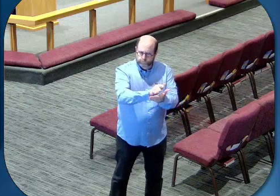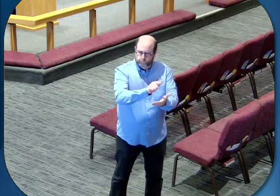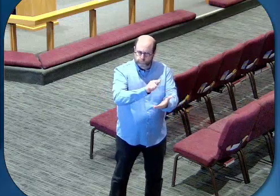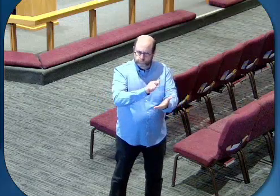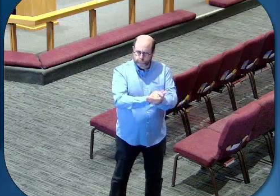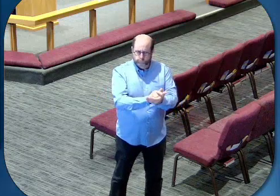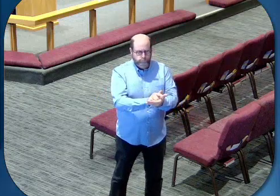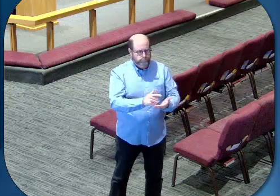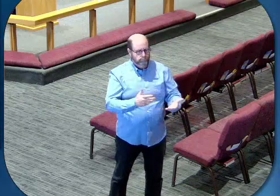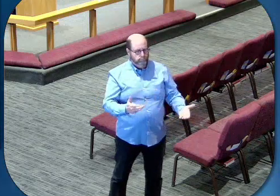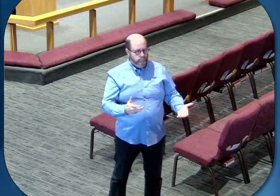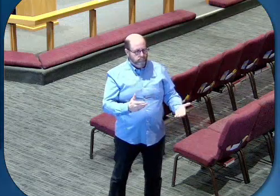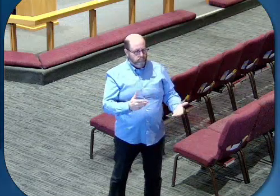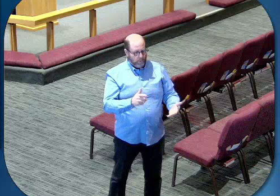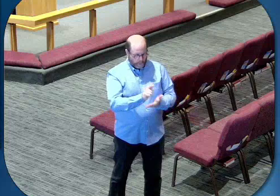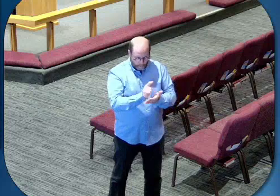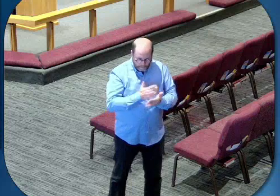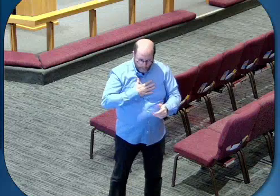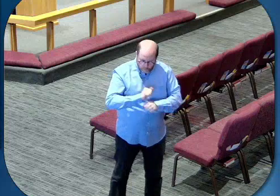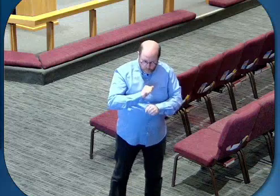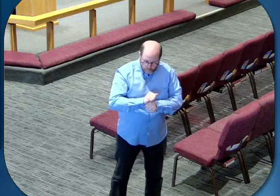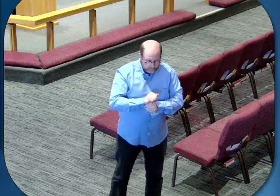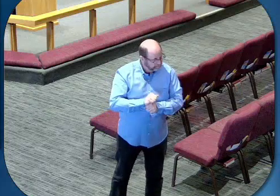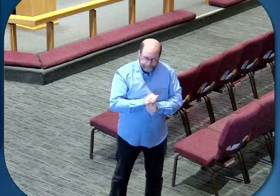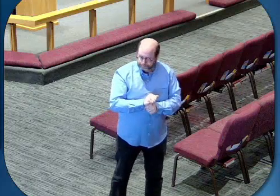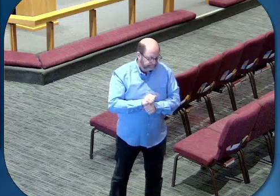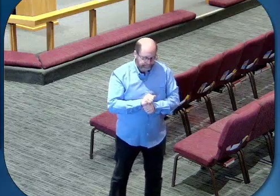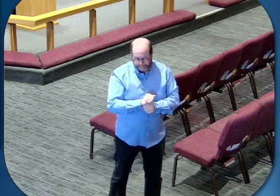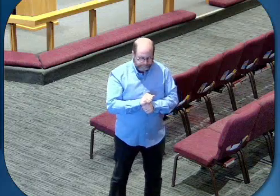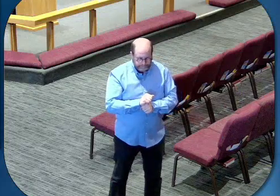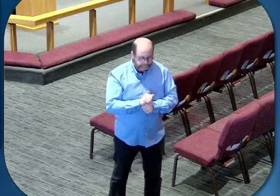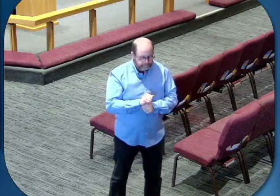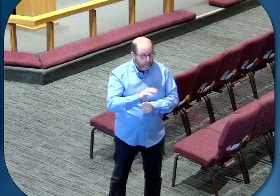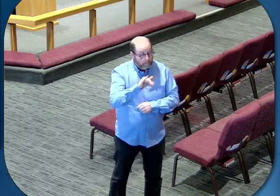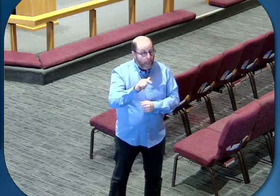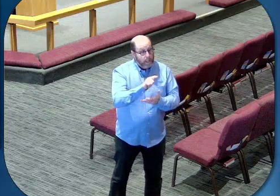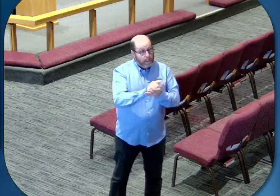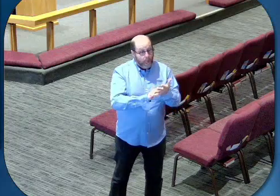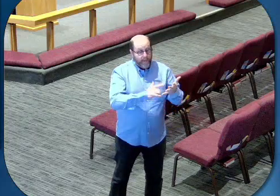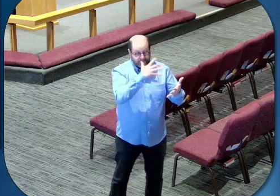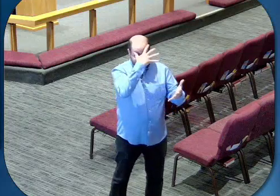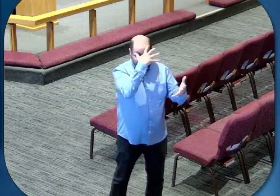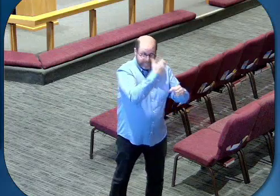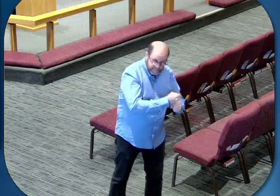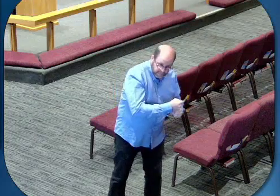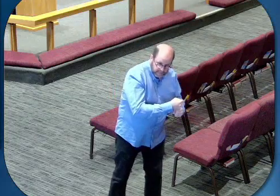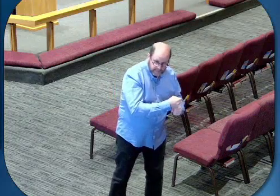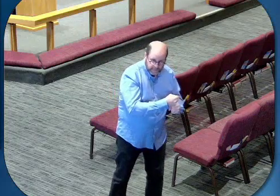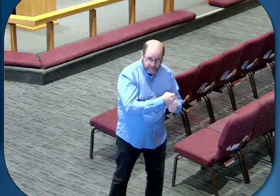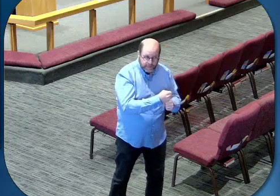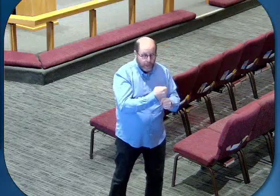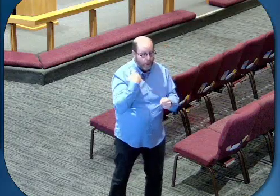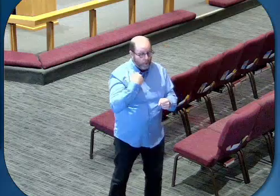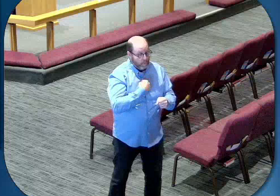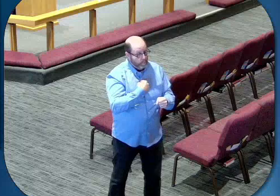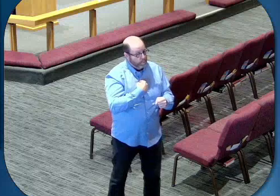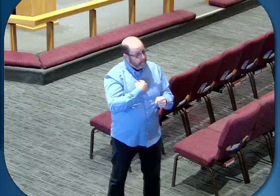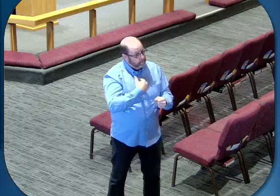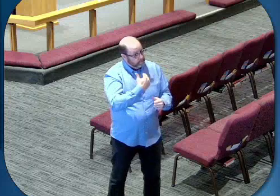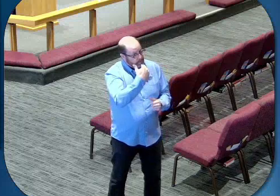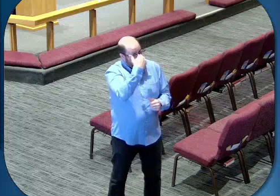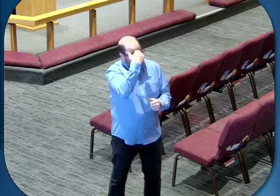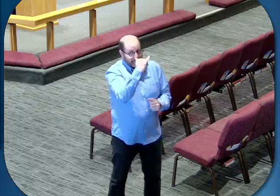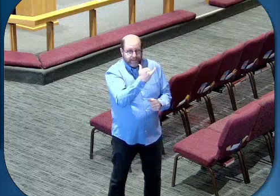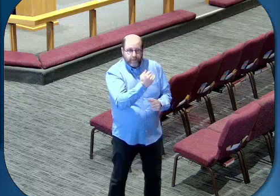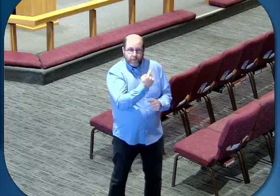a law of works? No, but by the law of faith. For we hold that one